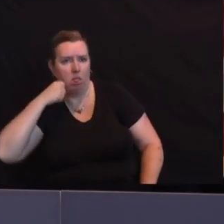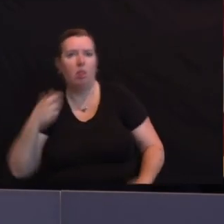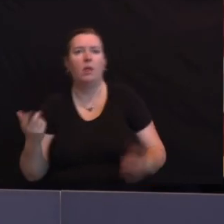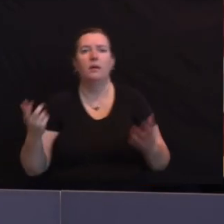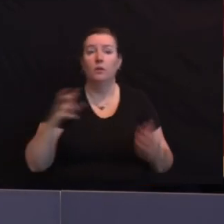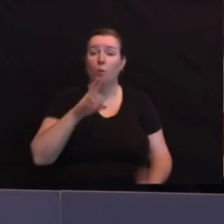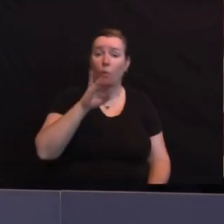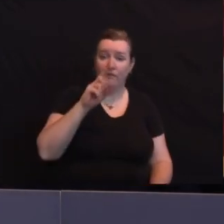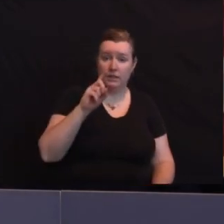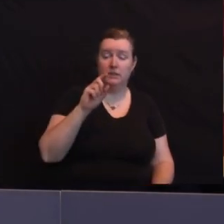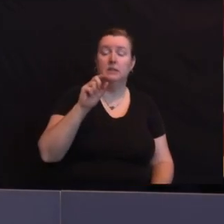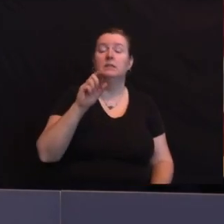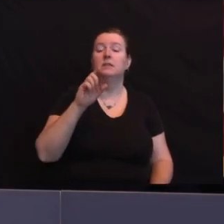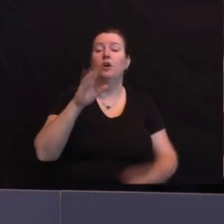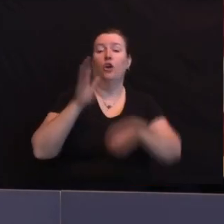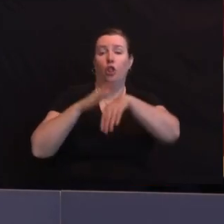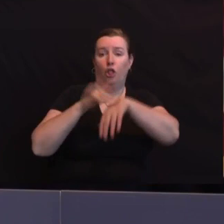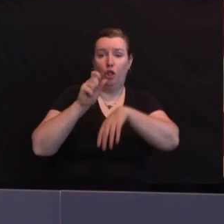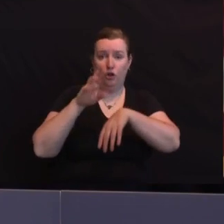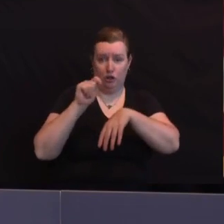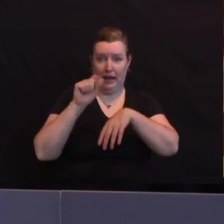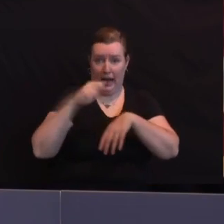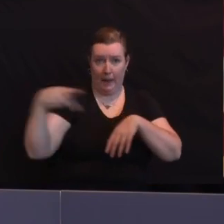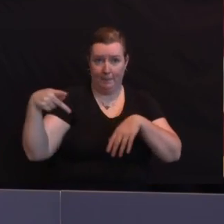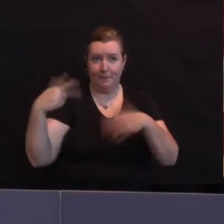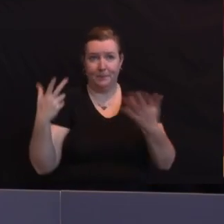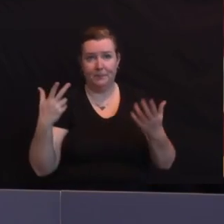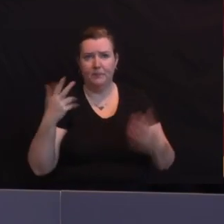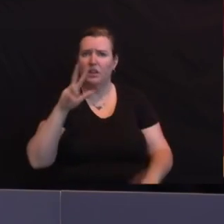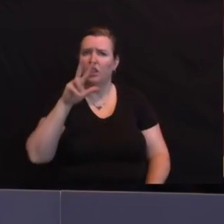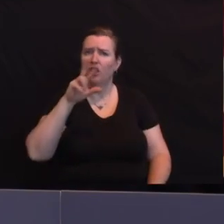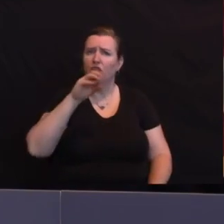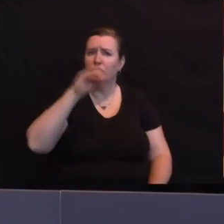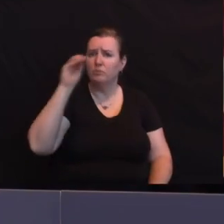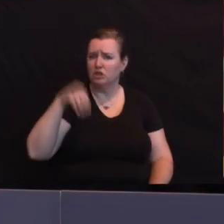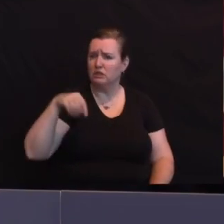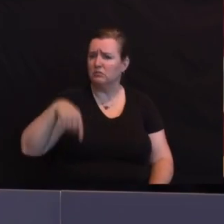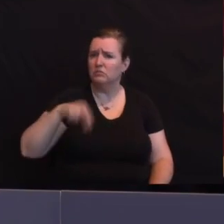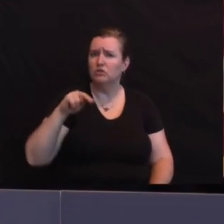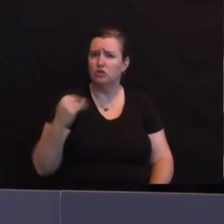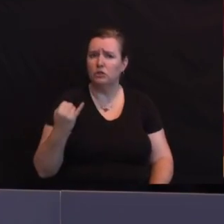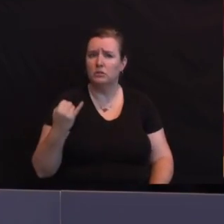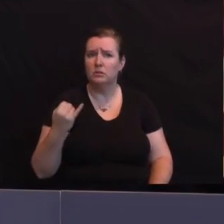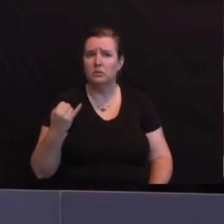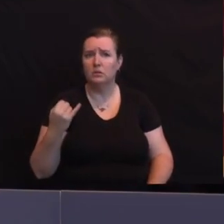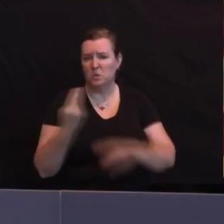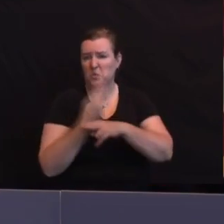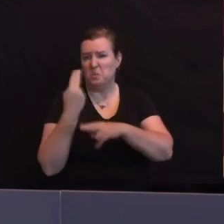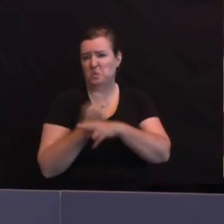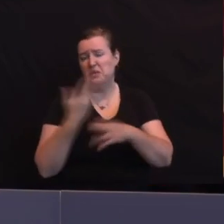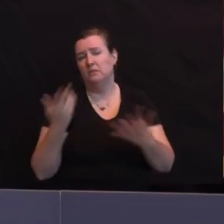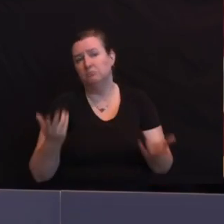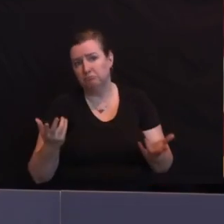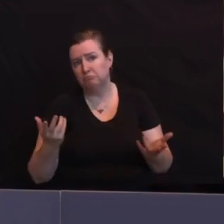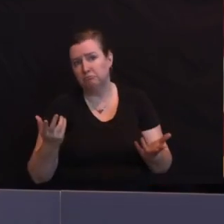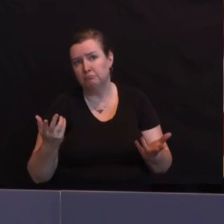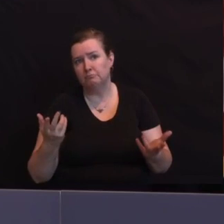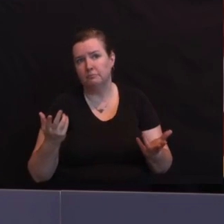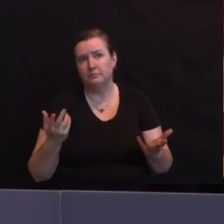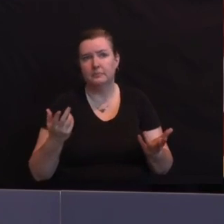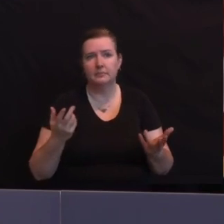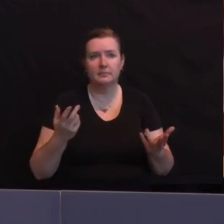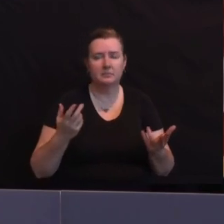by approximately 3% of New Jerseyans. More than 137,000 have downloaded the app since last Thursday,